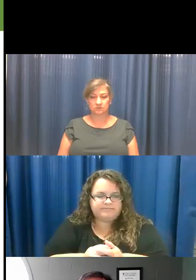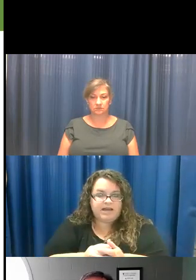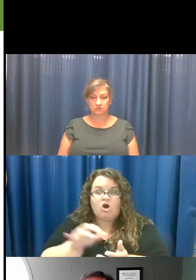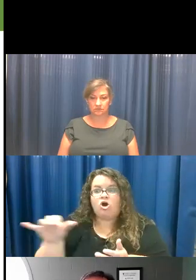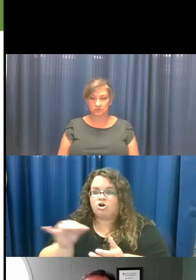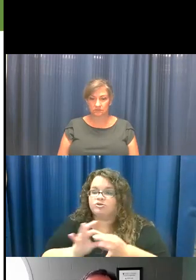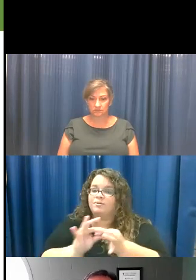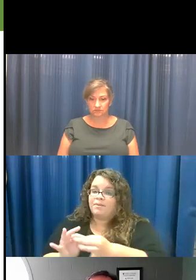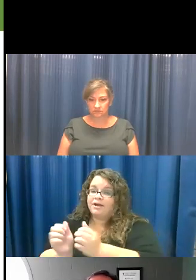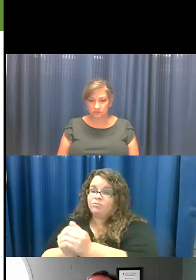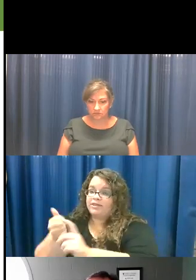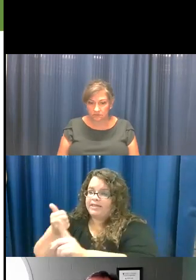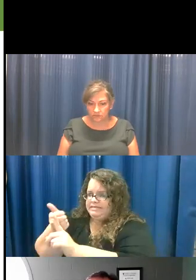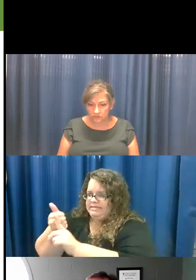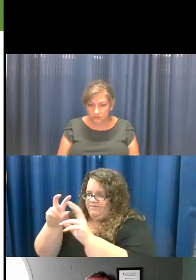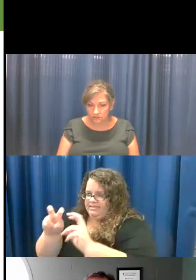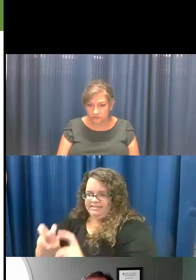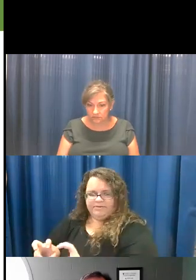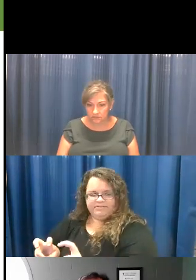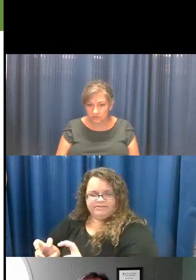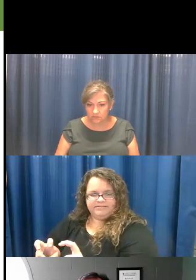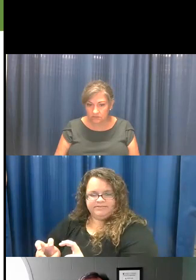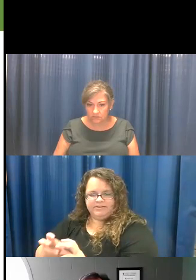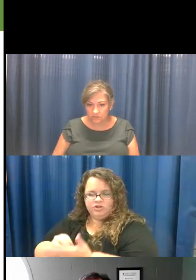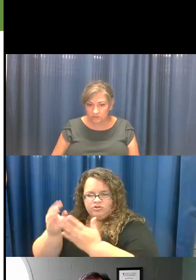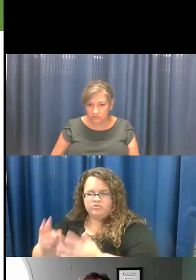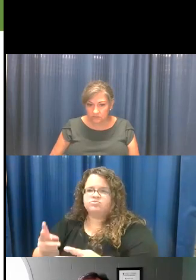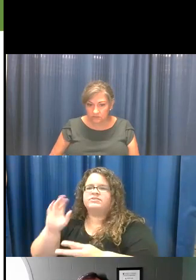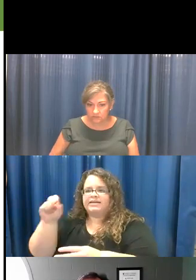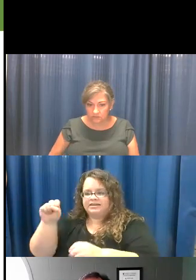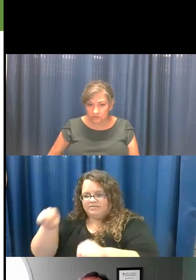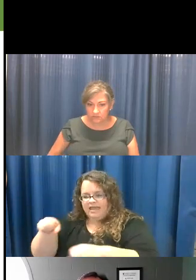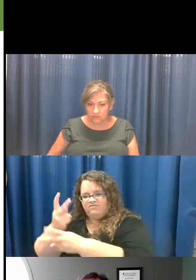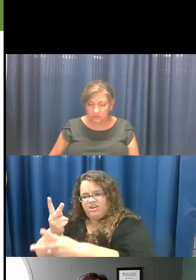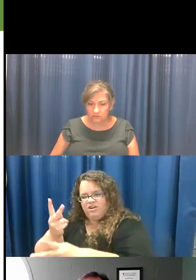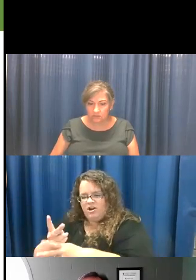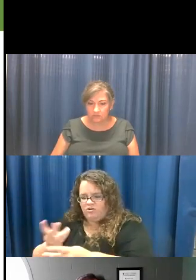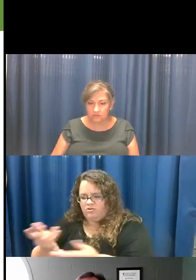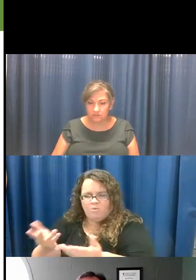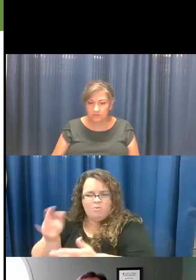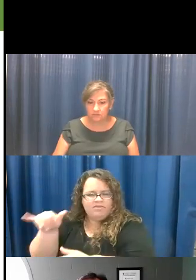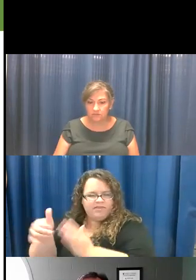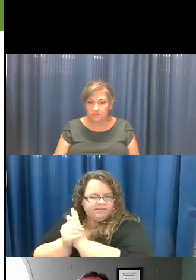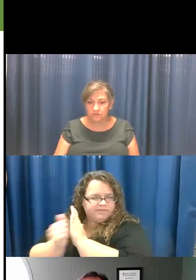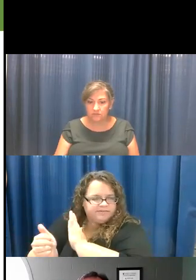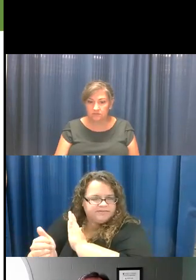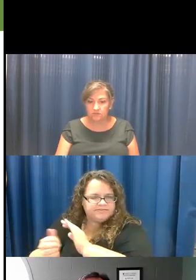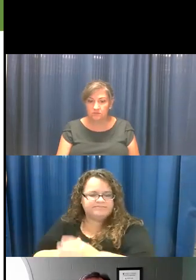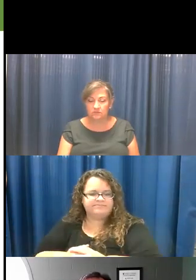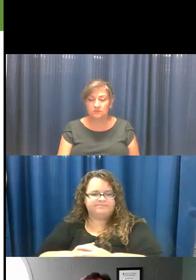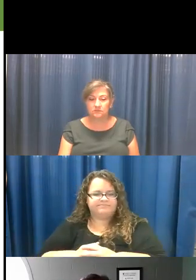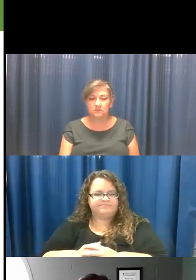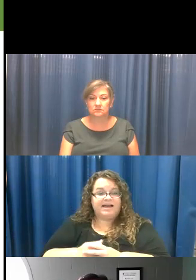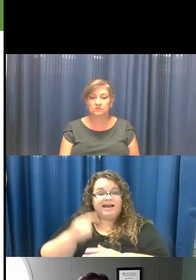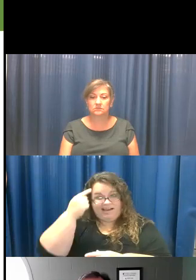that allow students to look at what their own strengths are and what they might most enjoy doing, I think we can really help students with making good